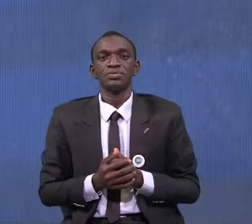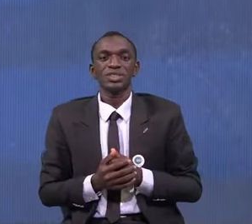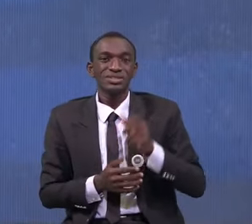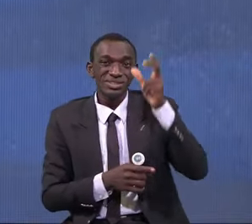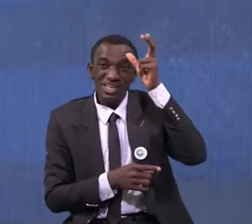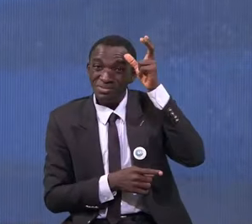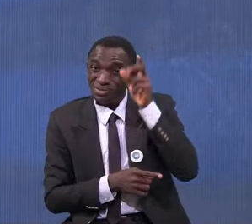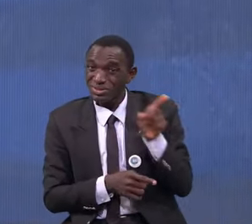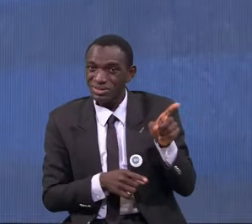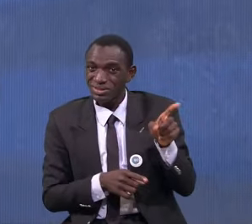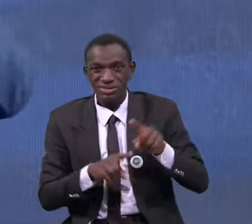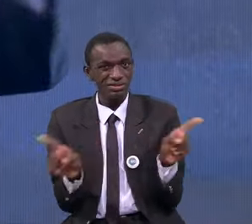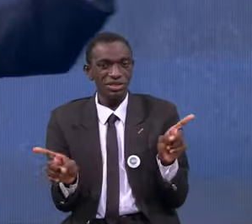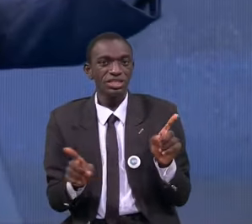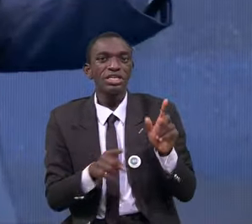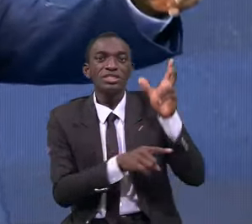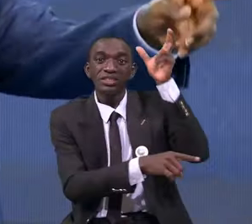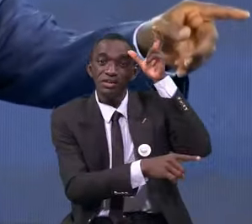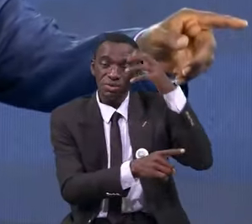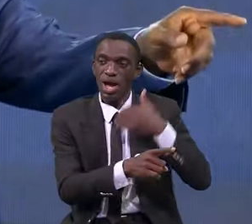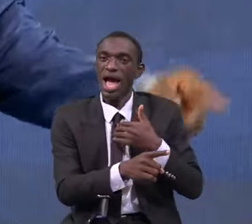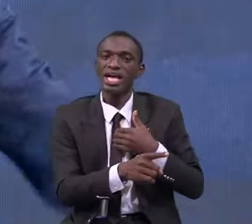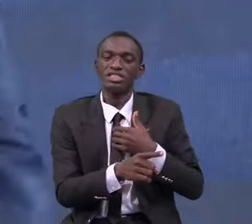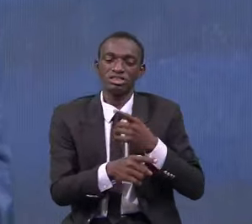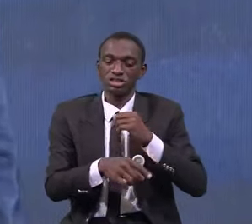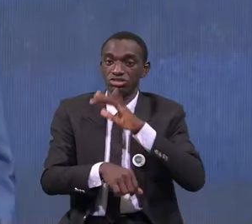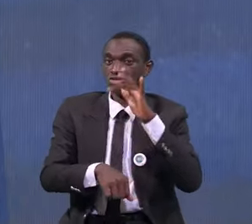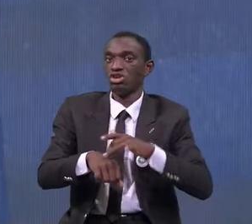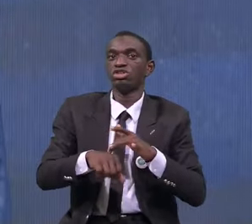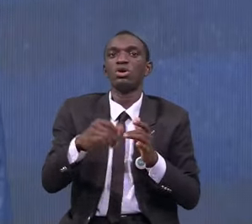Satan has the touch of death.